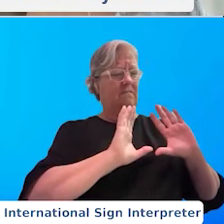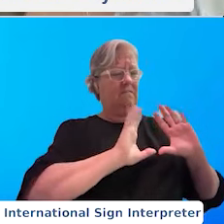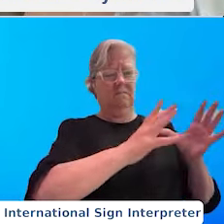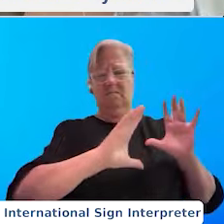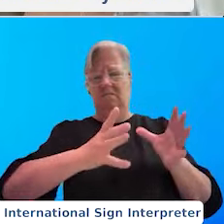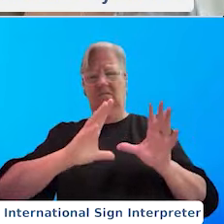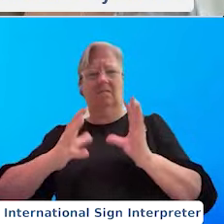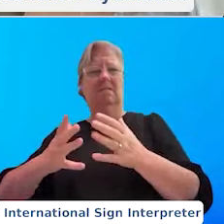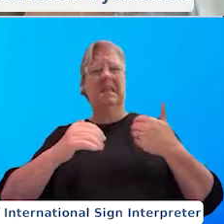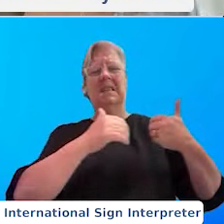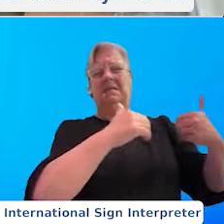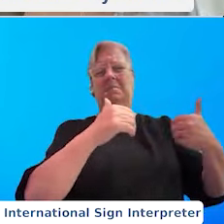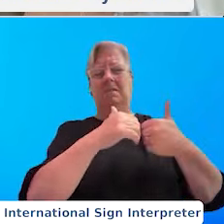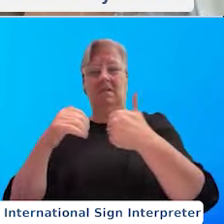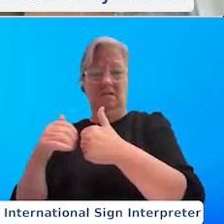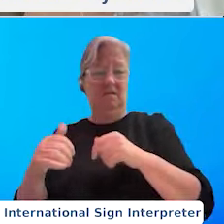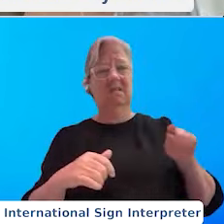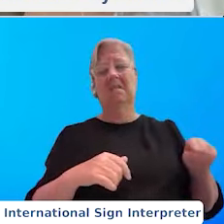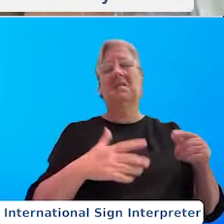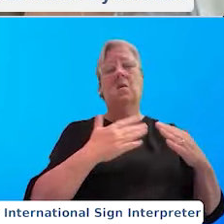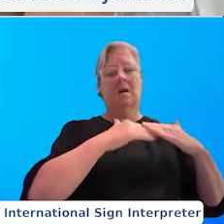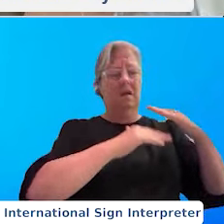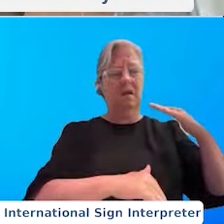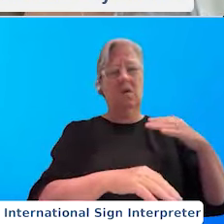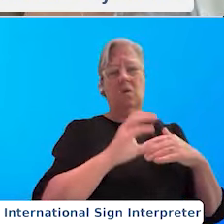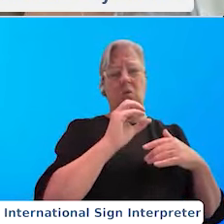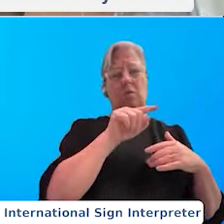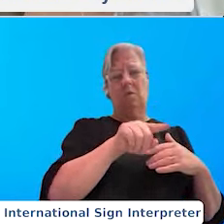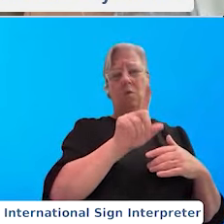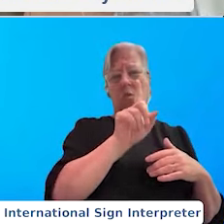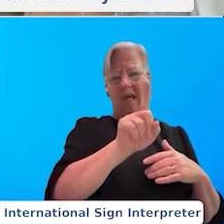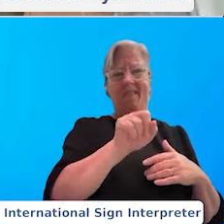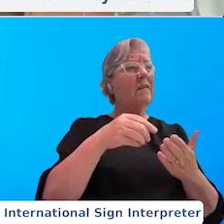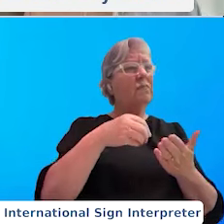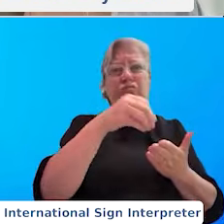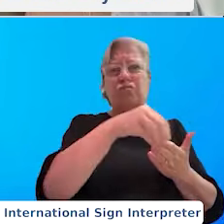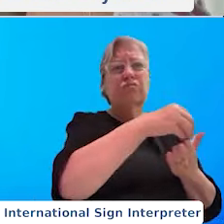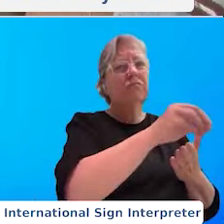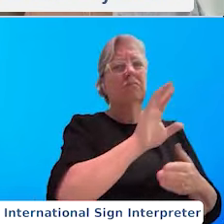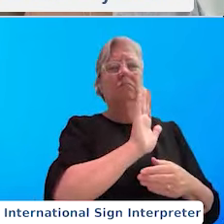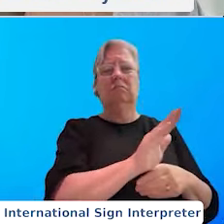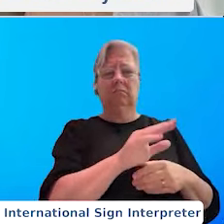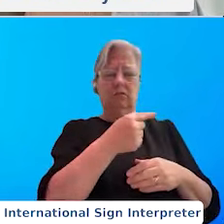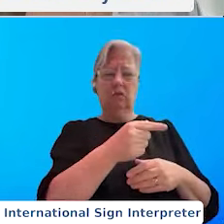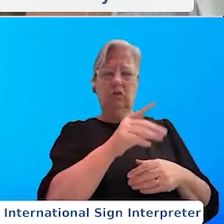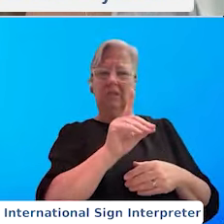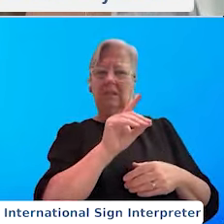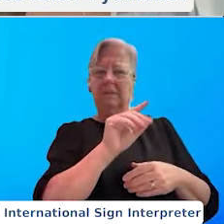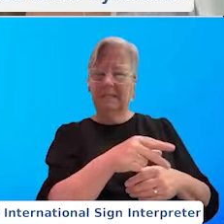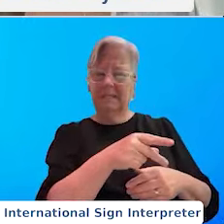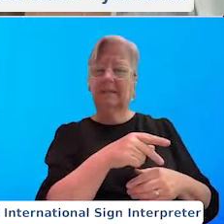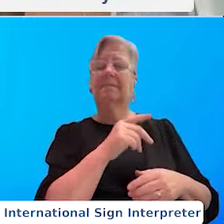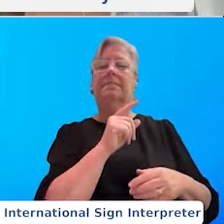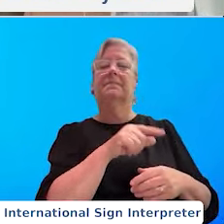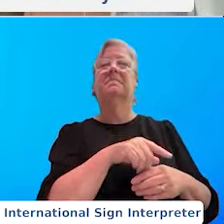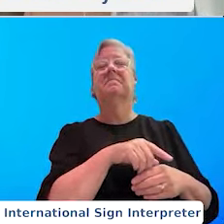we're seeing among low and middle income countries. And I think what we found is we could broadly